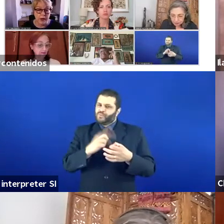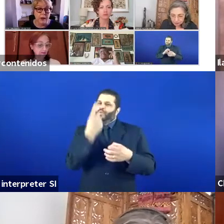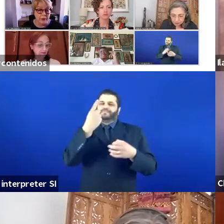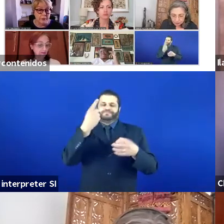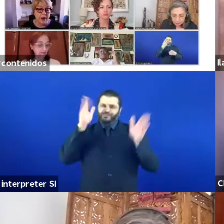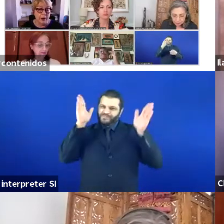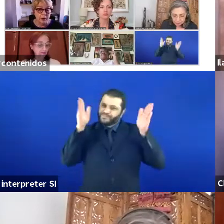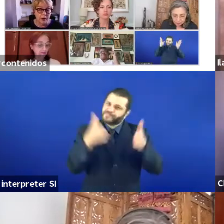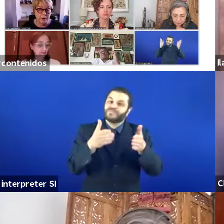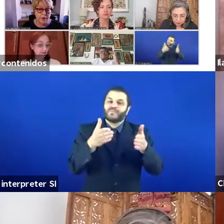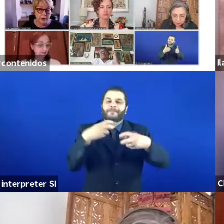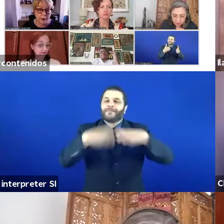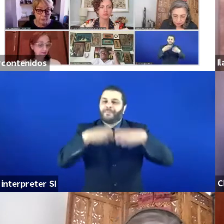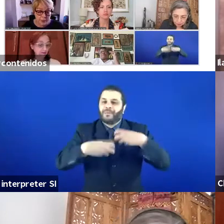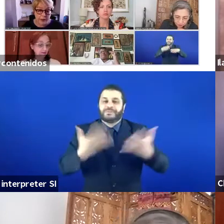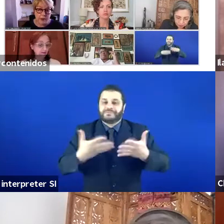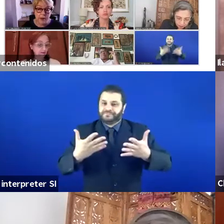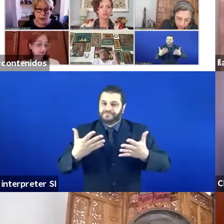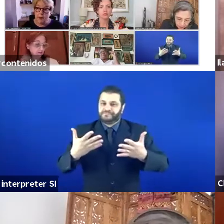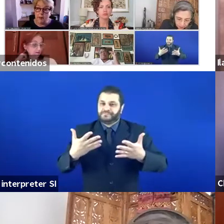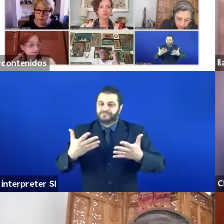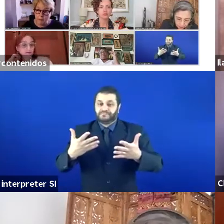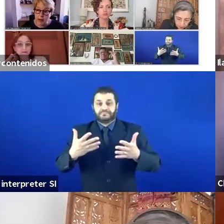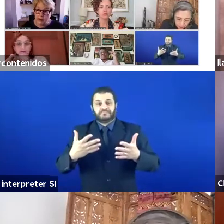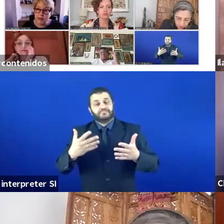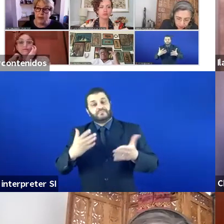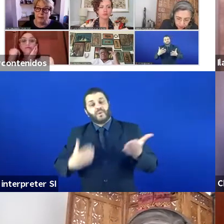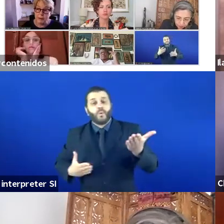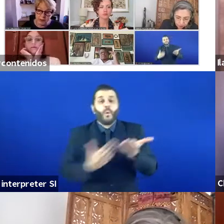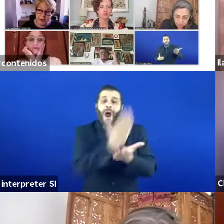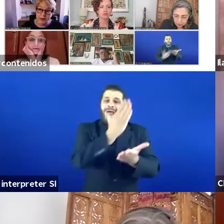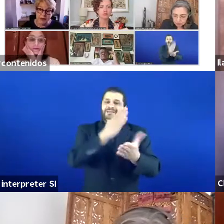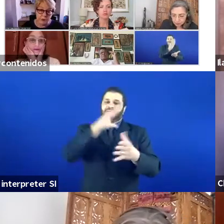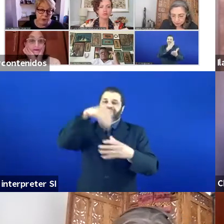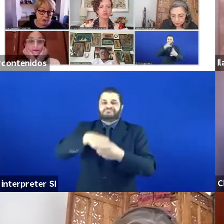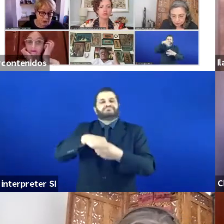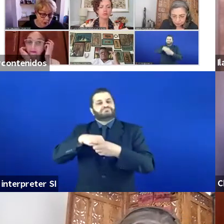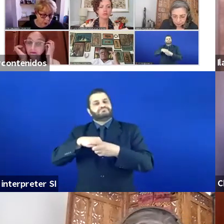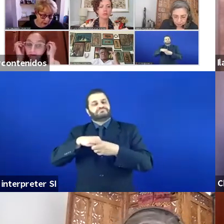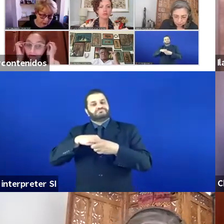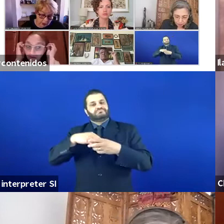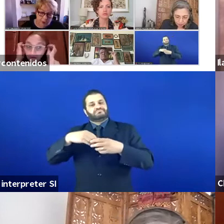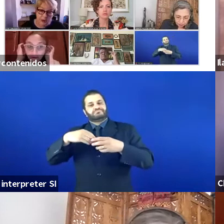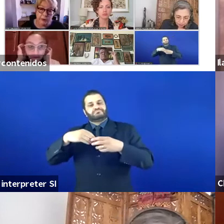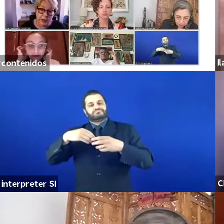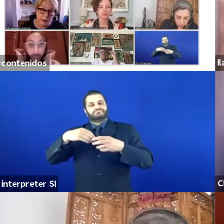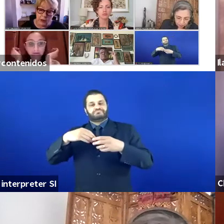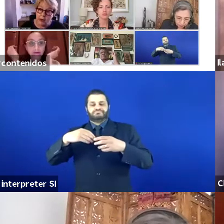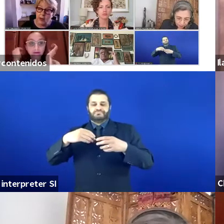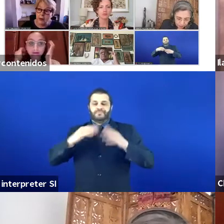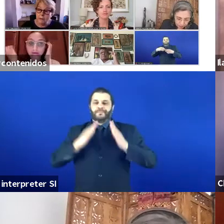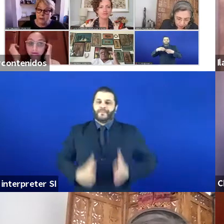away the power of men and masculine-based institutions, we could call it the